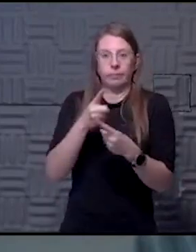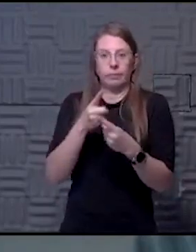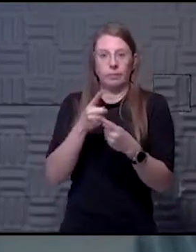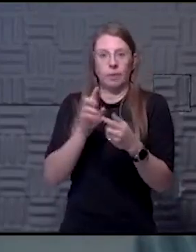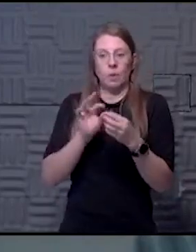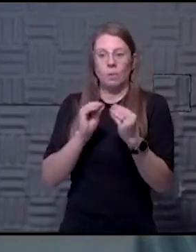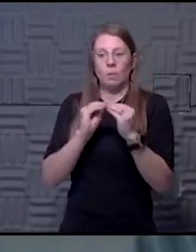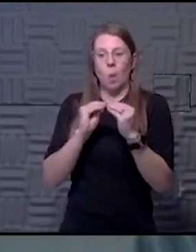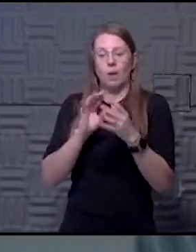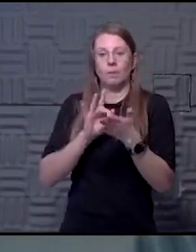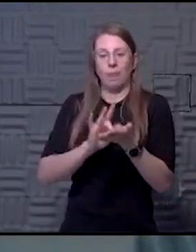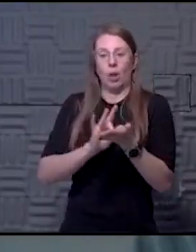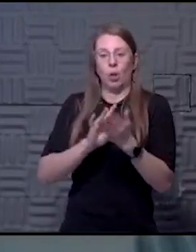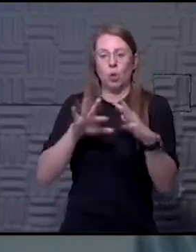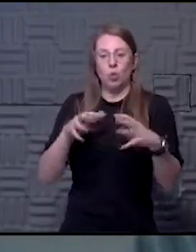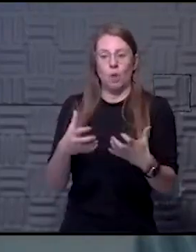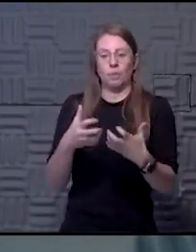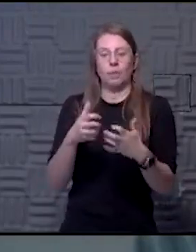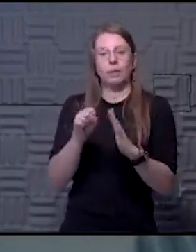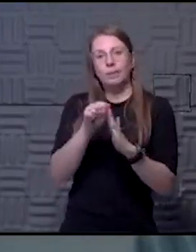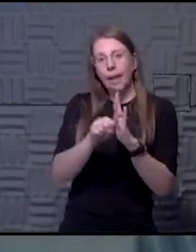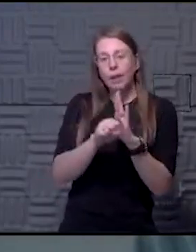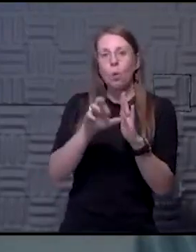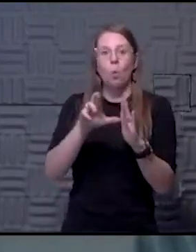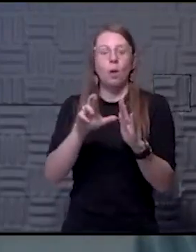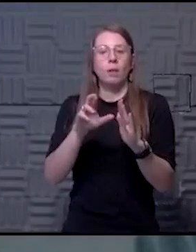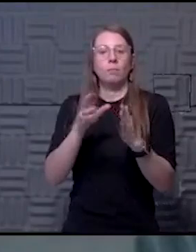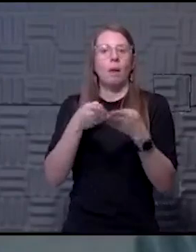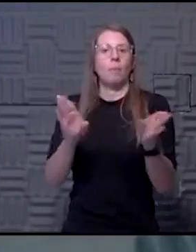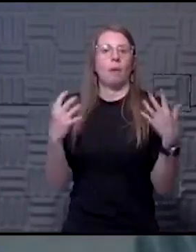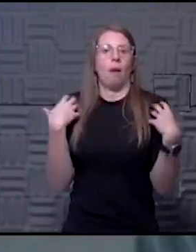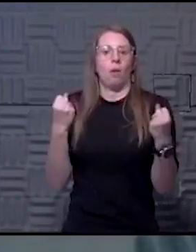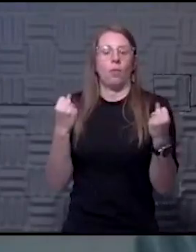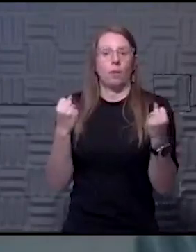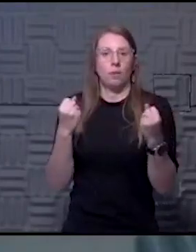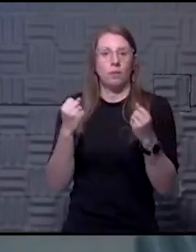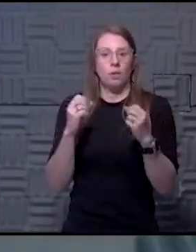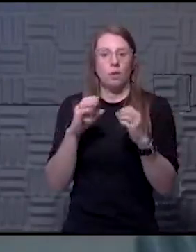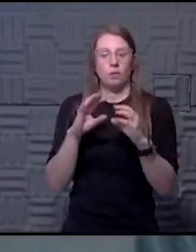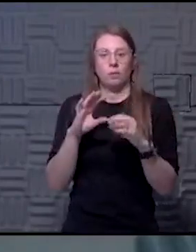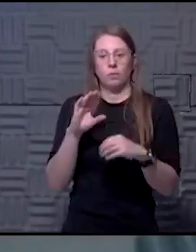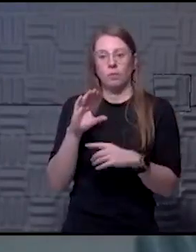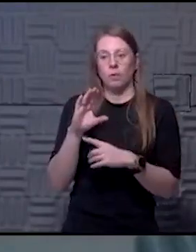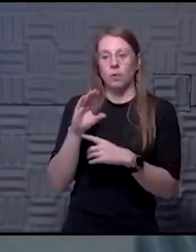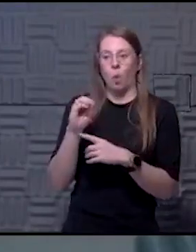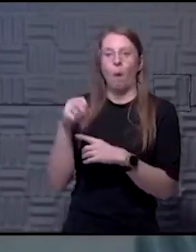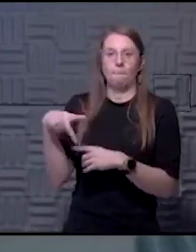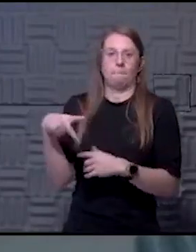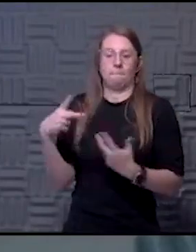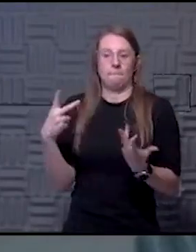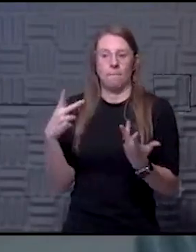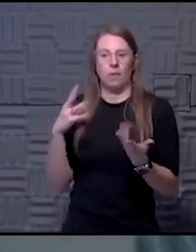medical group, probably State Department of Public Health cooperation. It has been flawed in some ways.